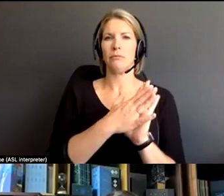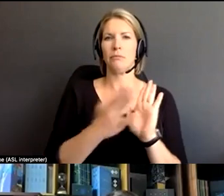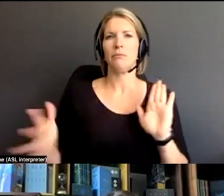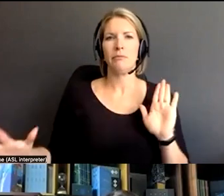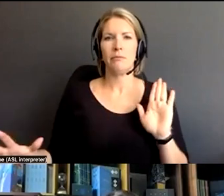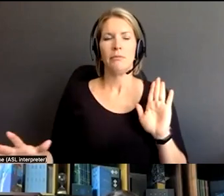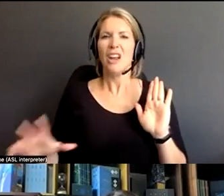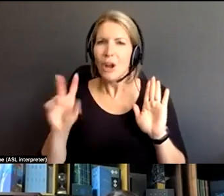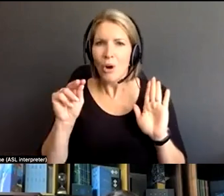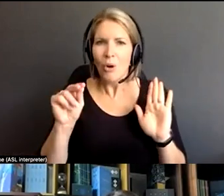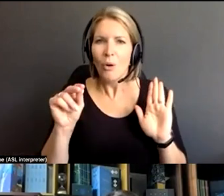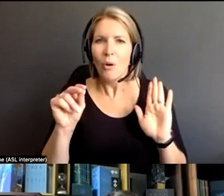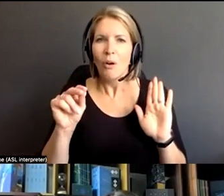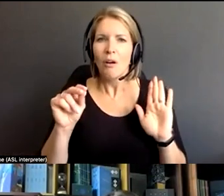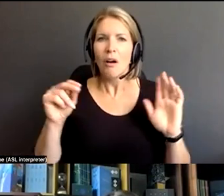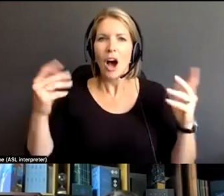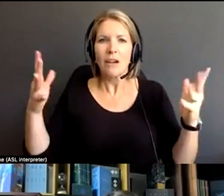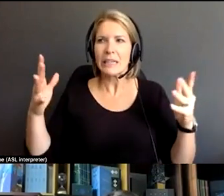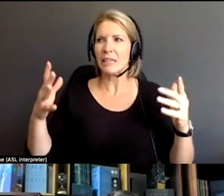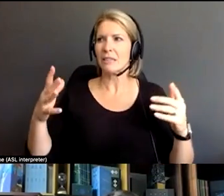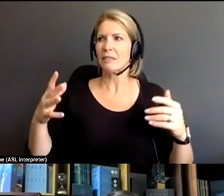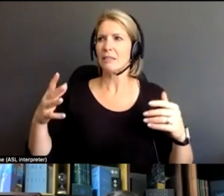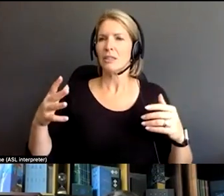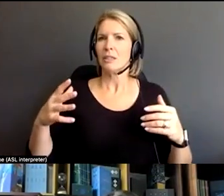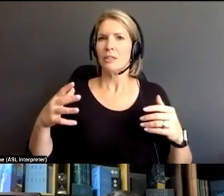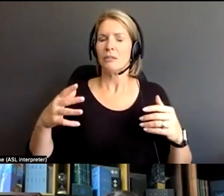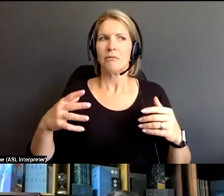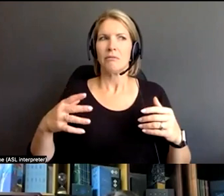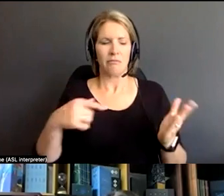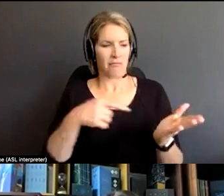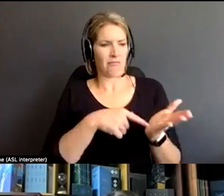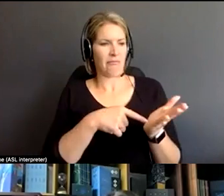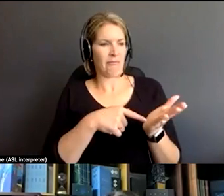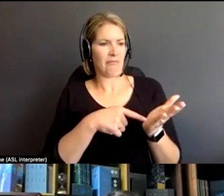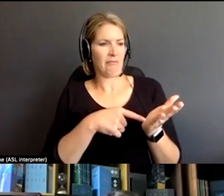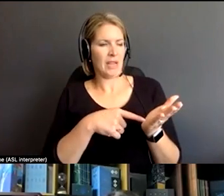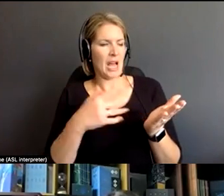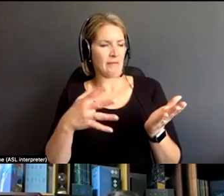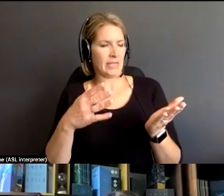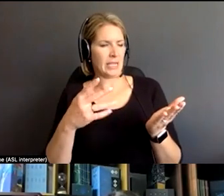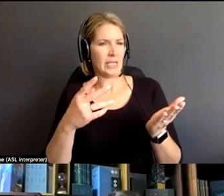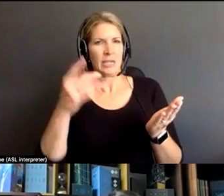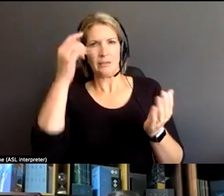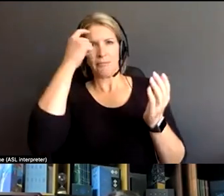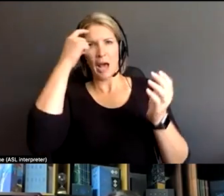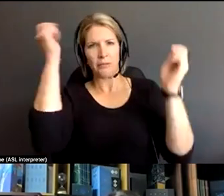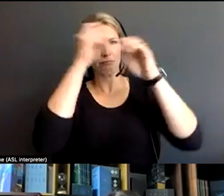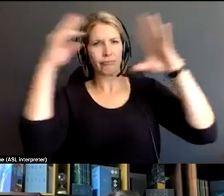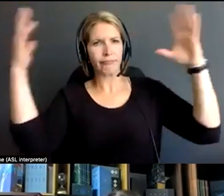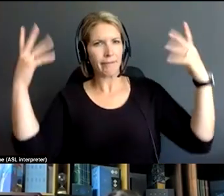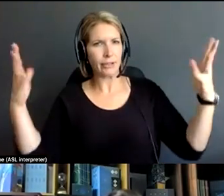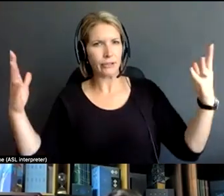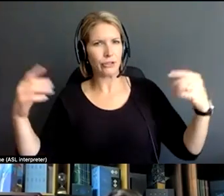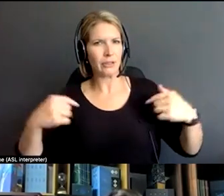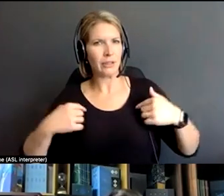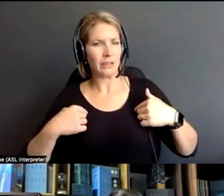stopped placing the title with an image or a mood or a scene. And what